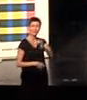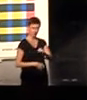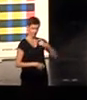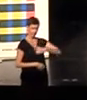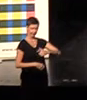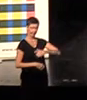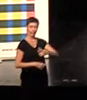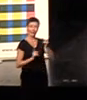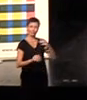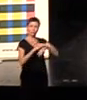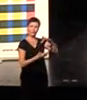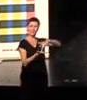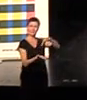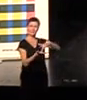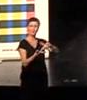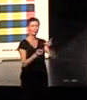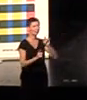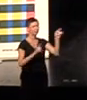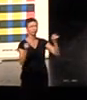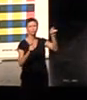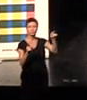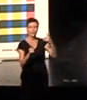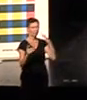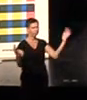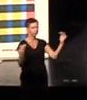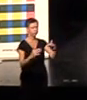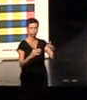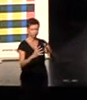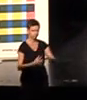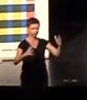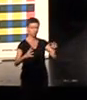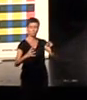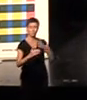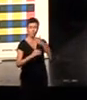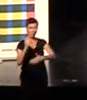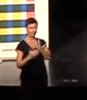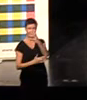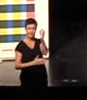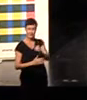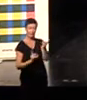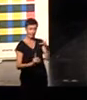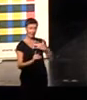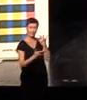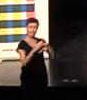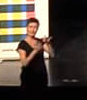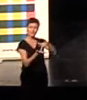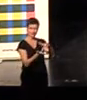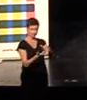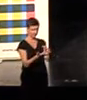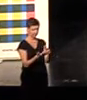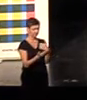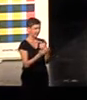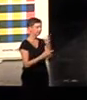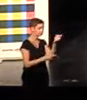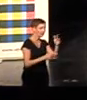sleeve diens it is now more than half en in mooiste helpt countries komt ineens drie